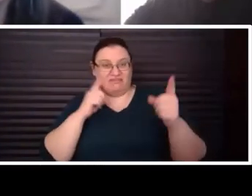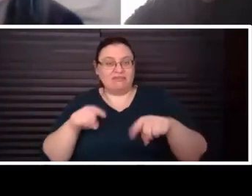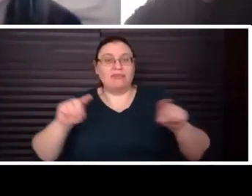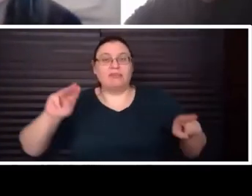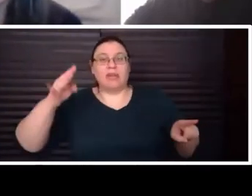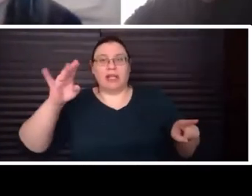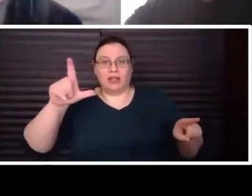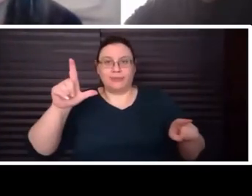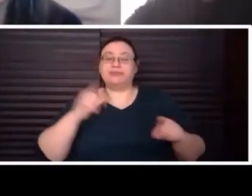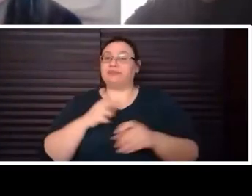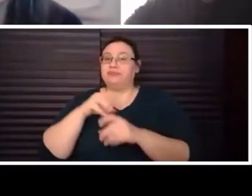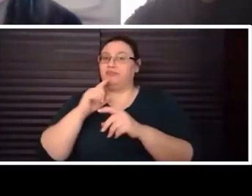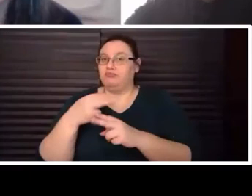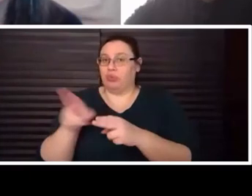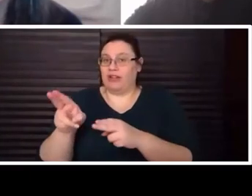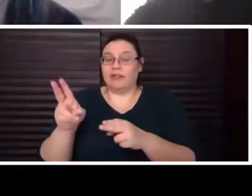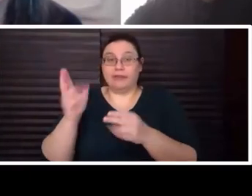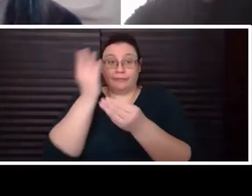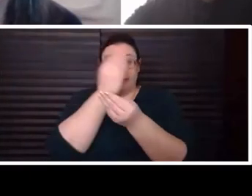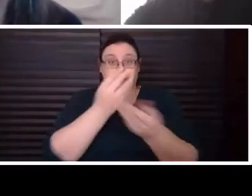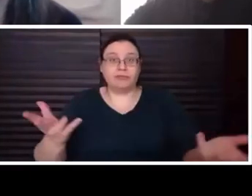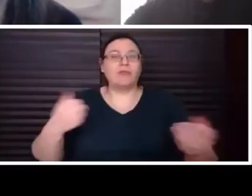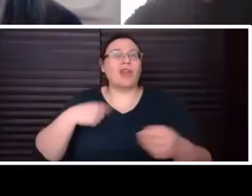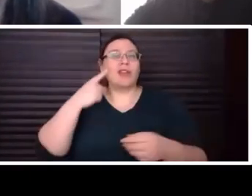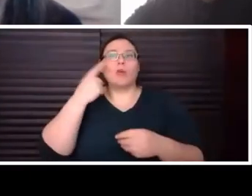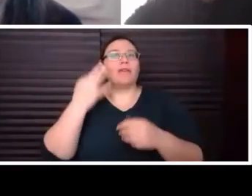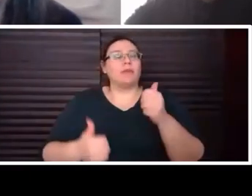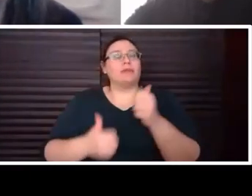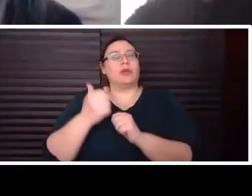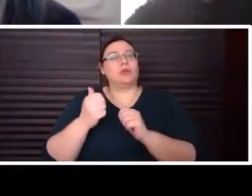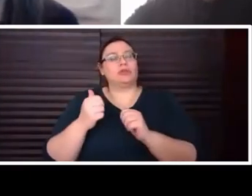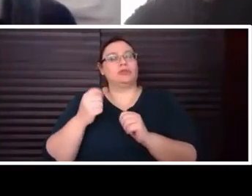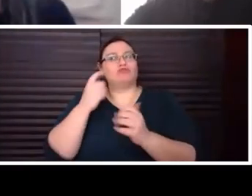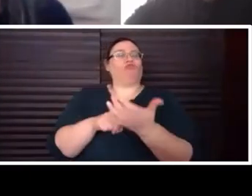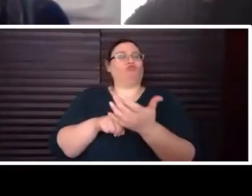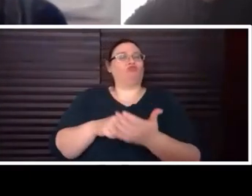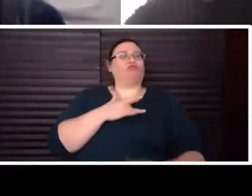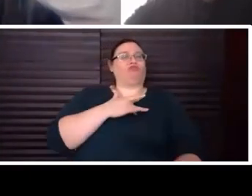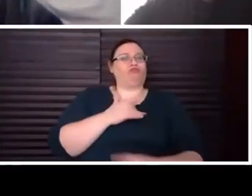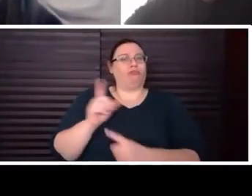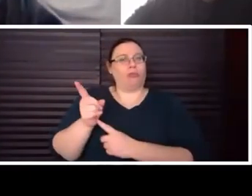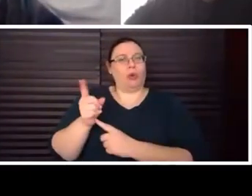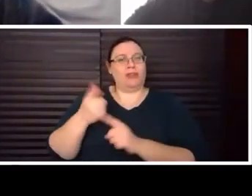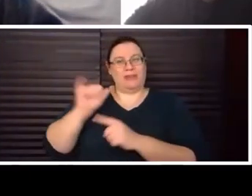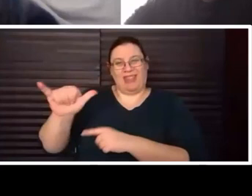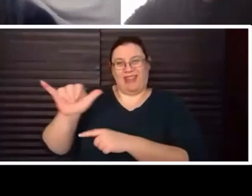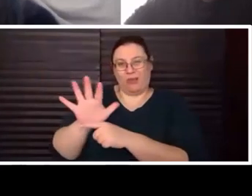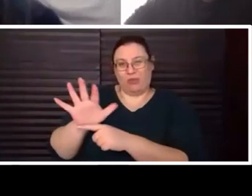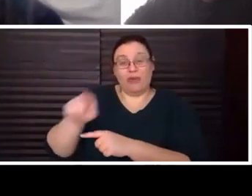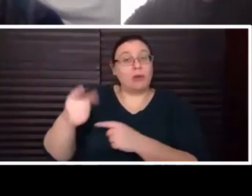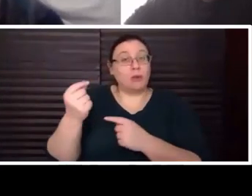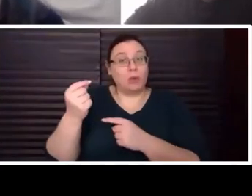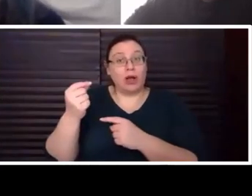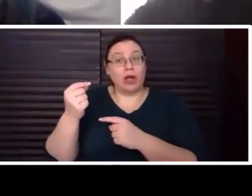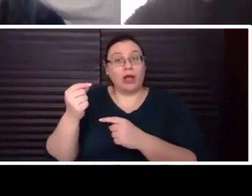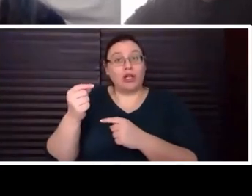I'll just step in real quick to say, I think one of the most telling moments in the movie is your